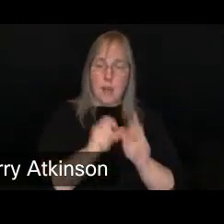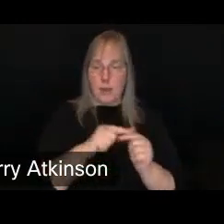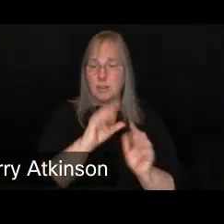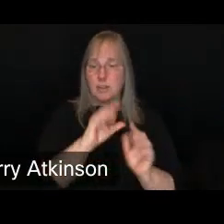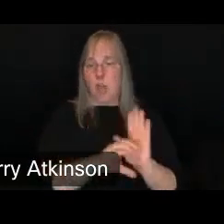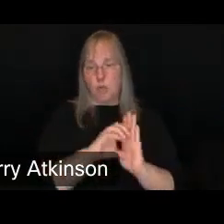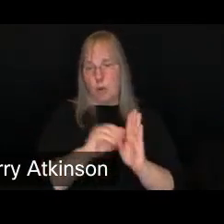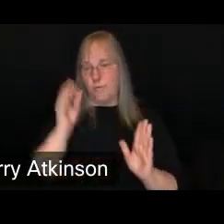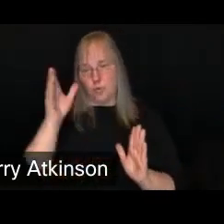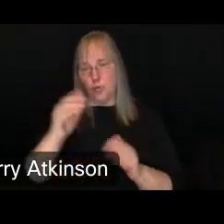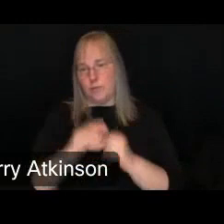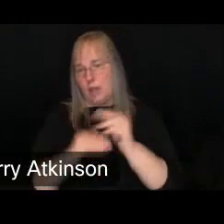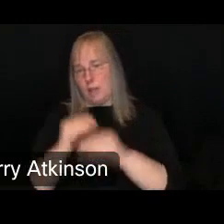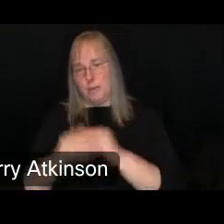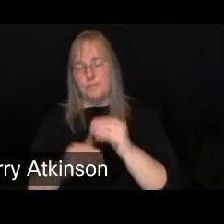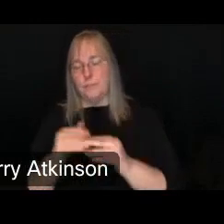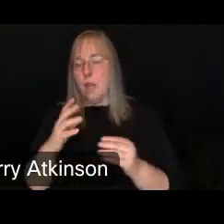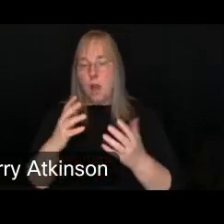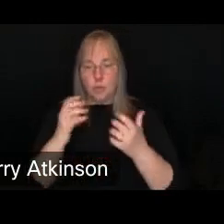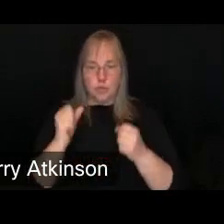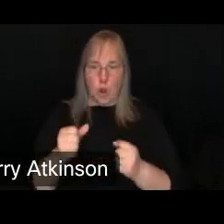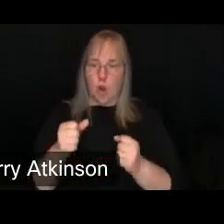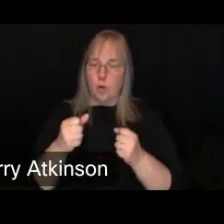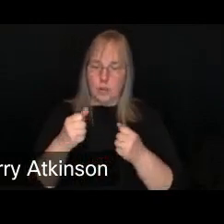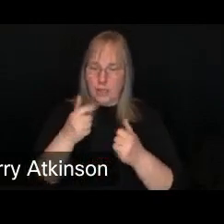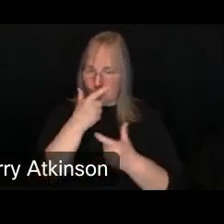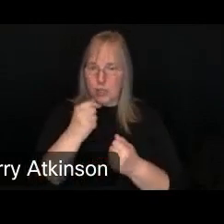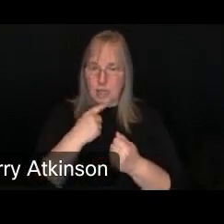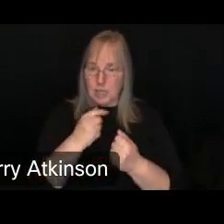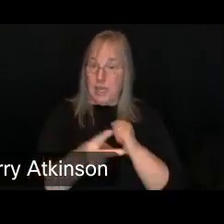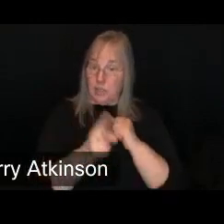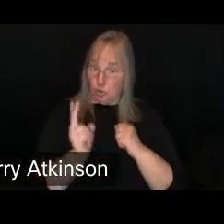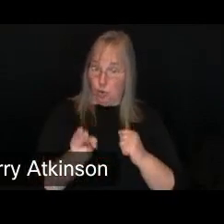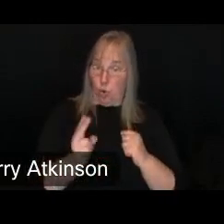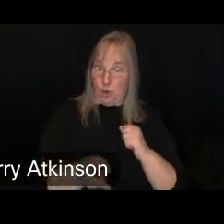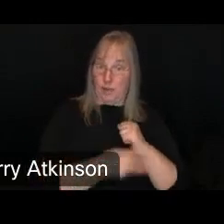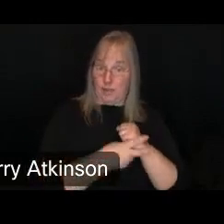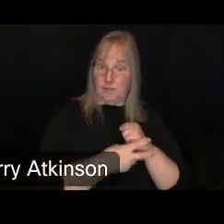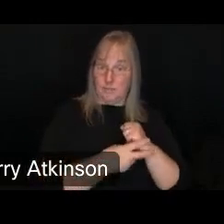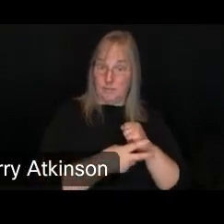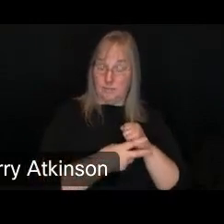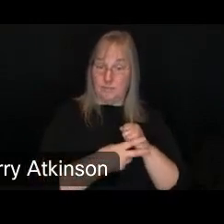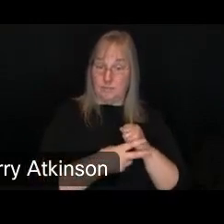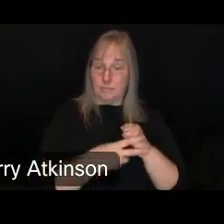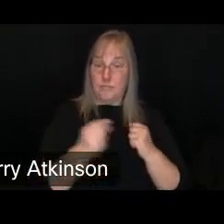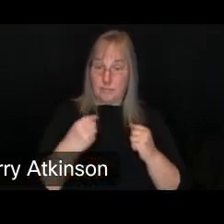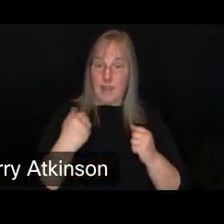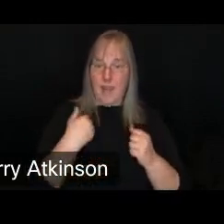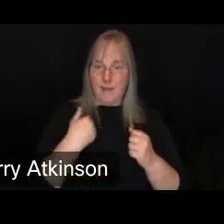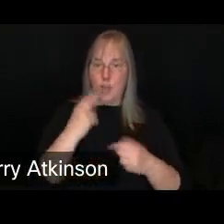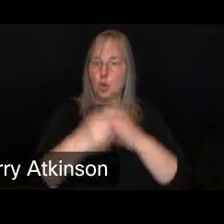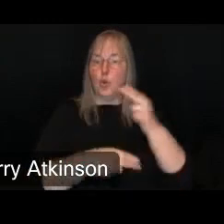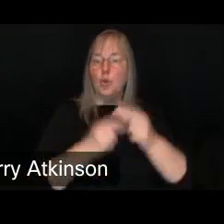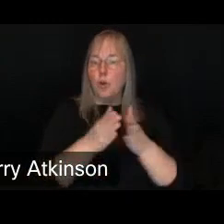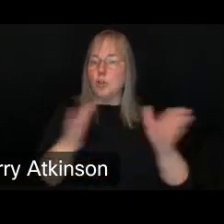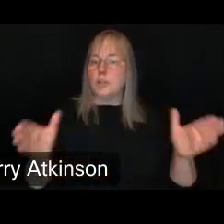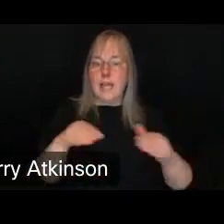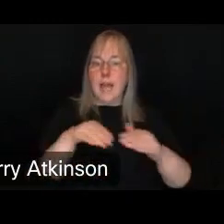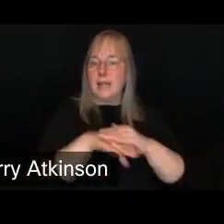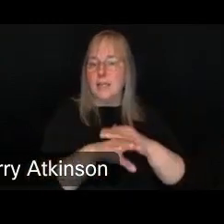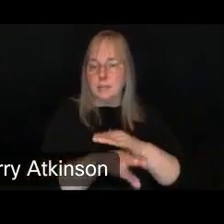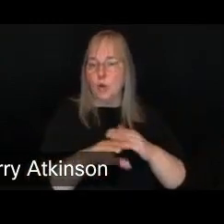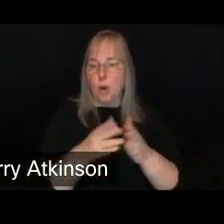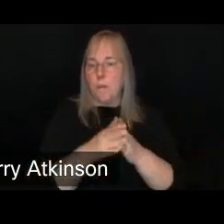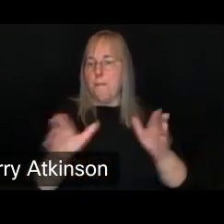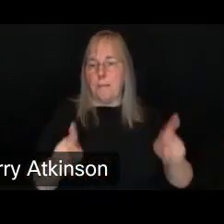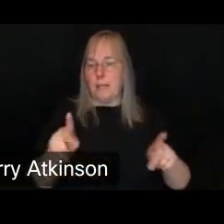There's a strong emphasis on historic preservation and making sure we have a universally accessible public realm. But throughout the amendment process,